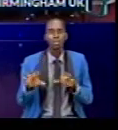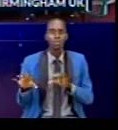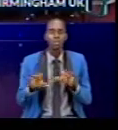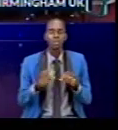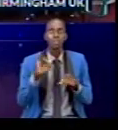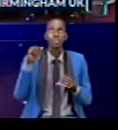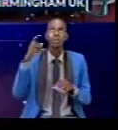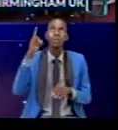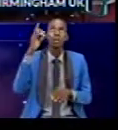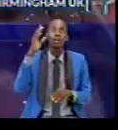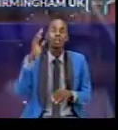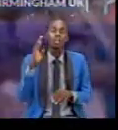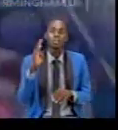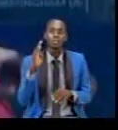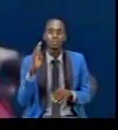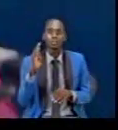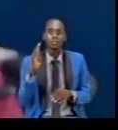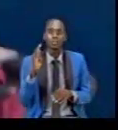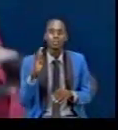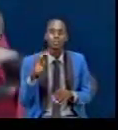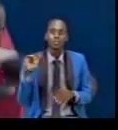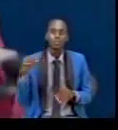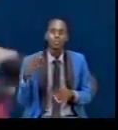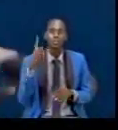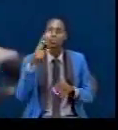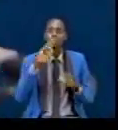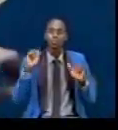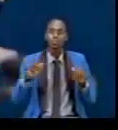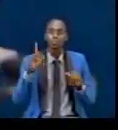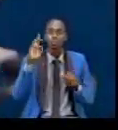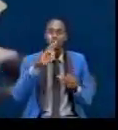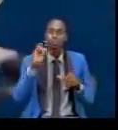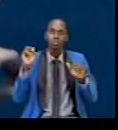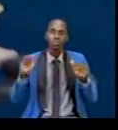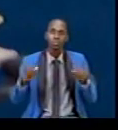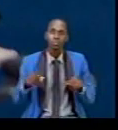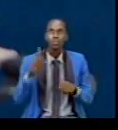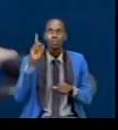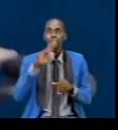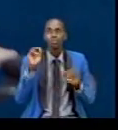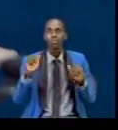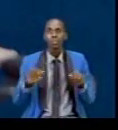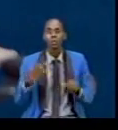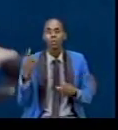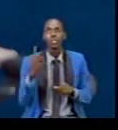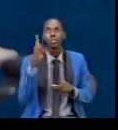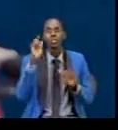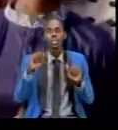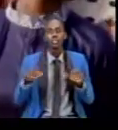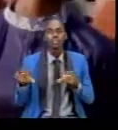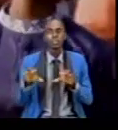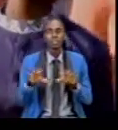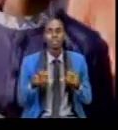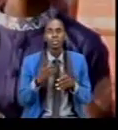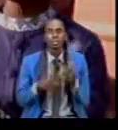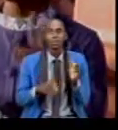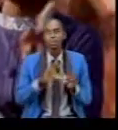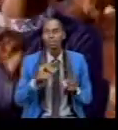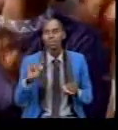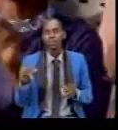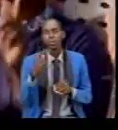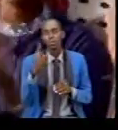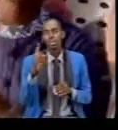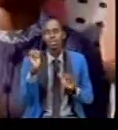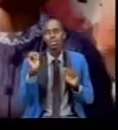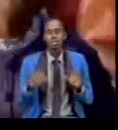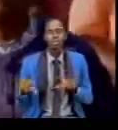do, Jehovah. Only you are able. You are able. You are able, God. Only you can do. What no